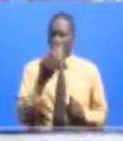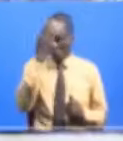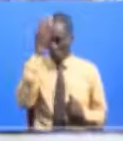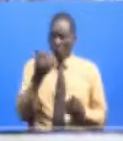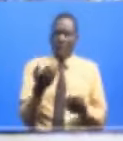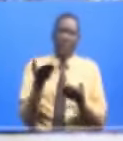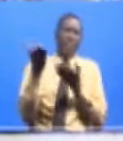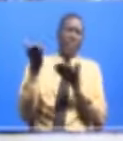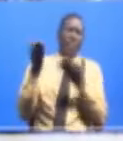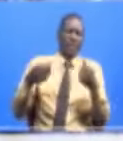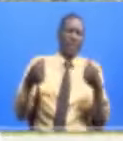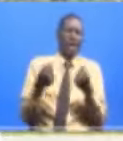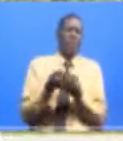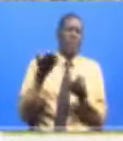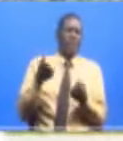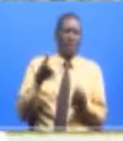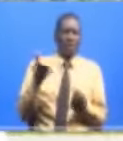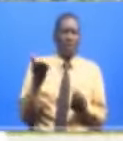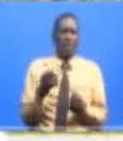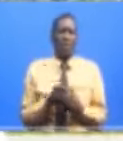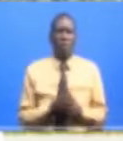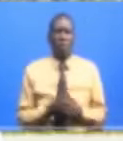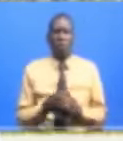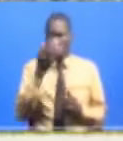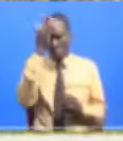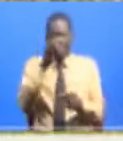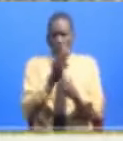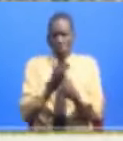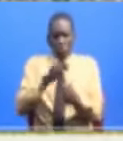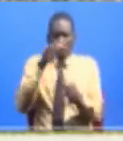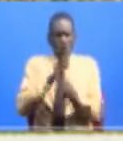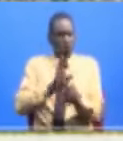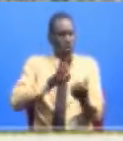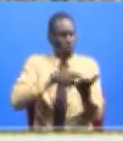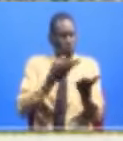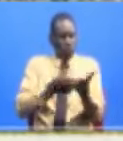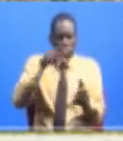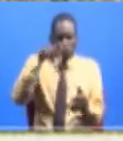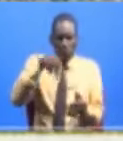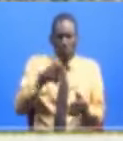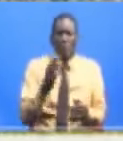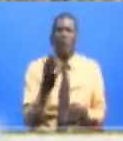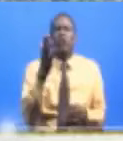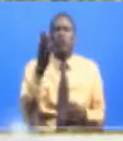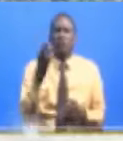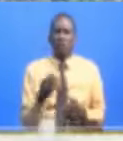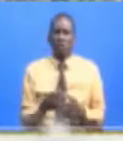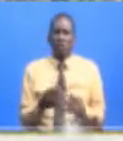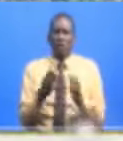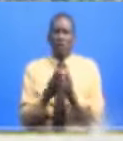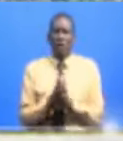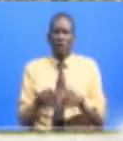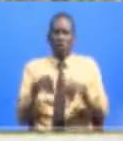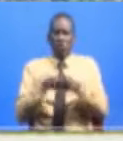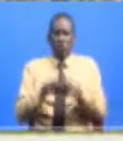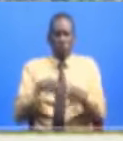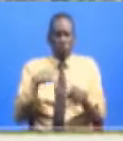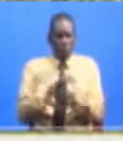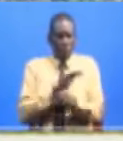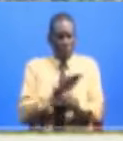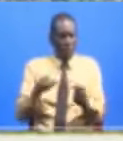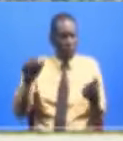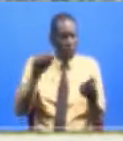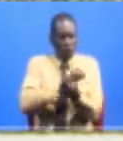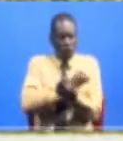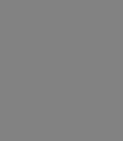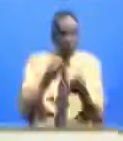mambo kama haya yanafanyika katika mahali hapa? Why are you using a lot of resources to plant trees and you are busy destroying